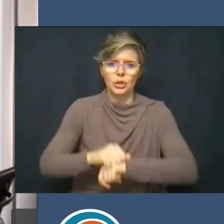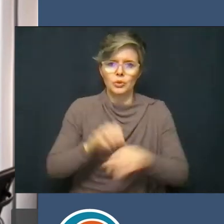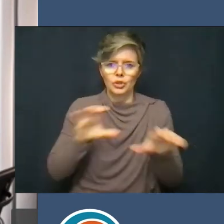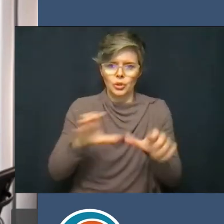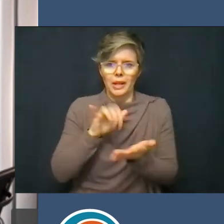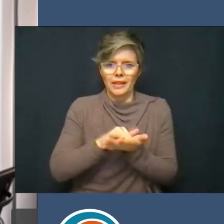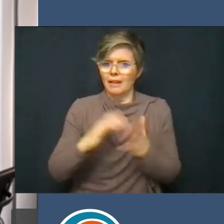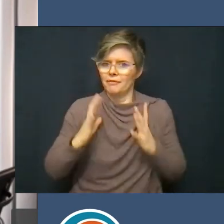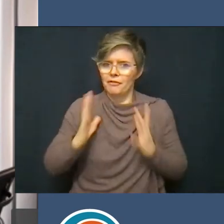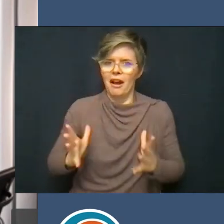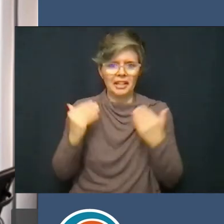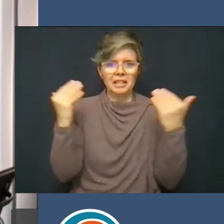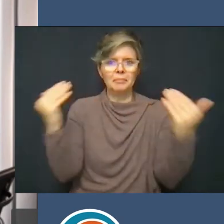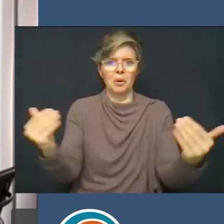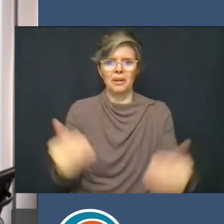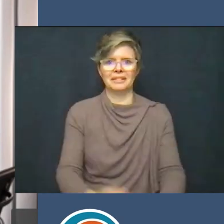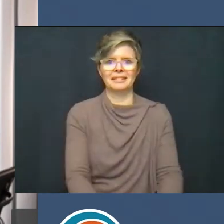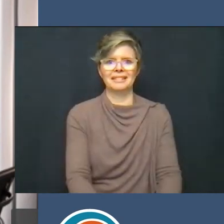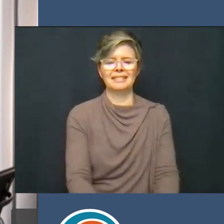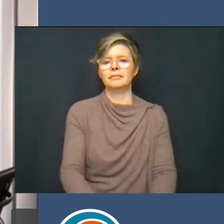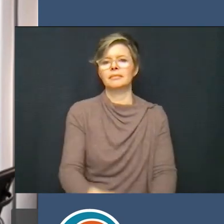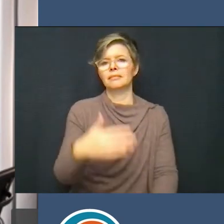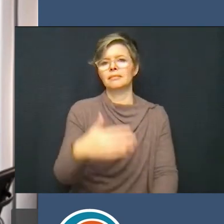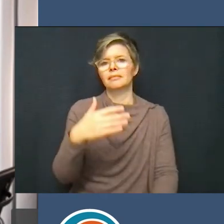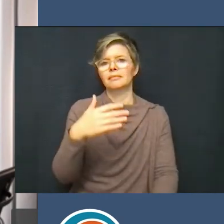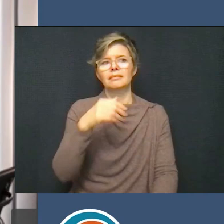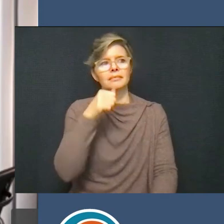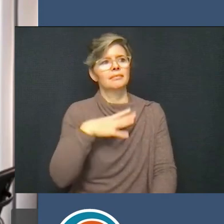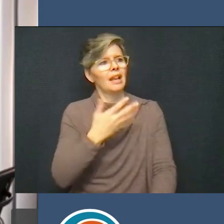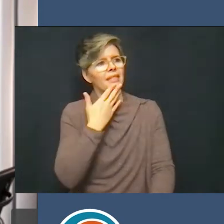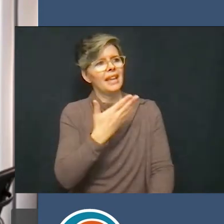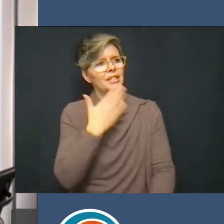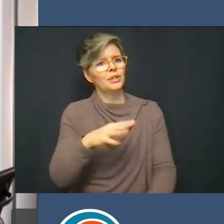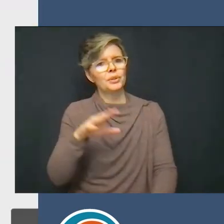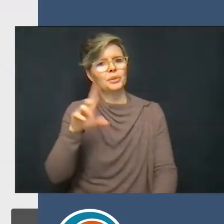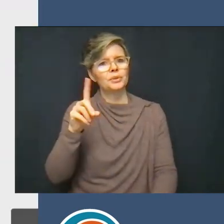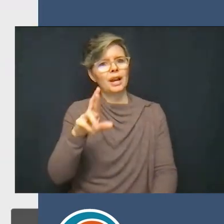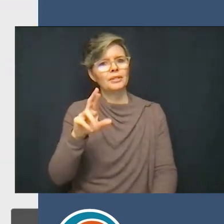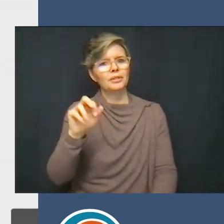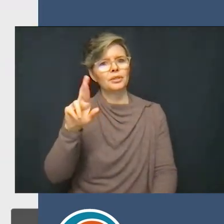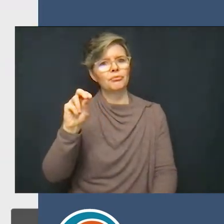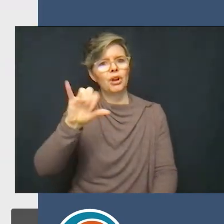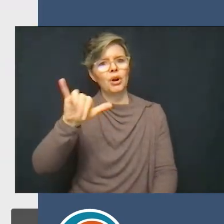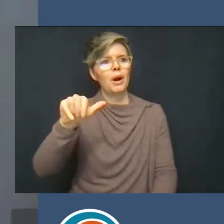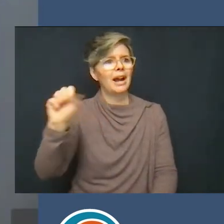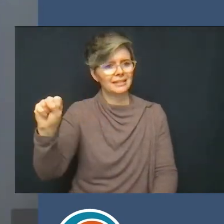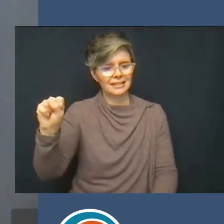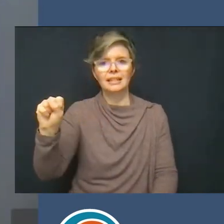Thank you so much, Dr. Rojas.